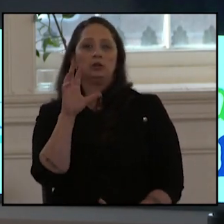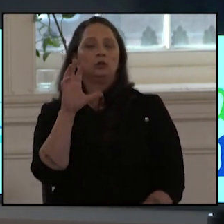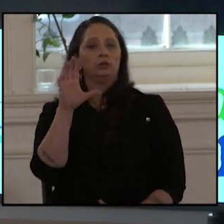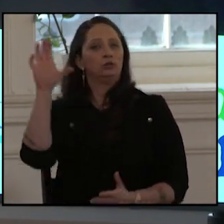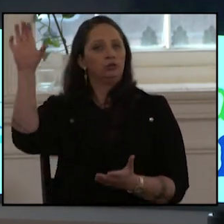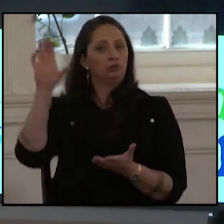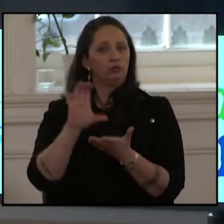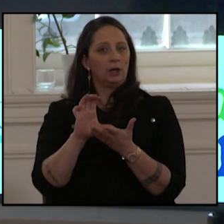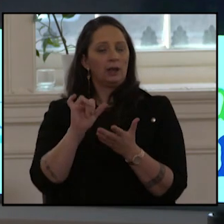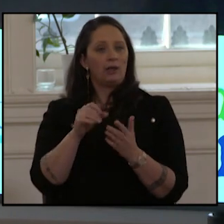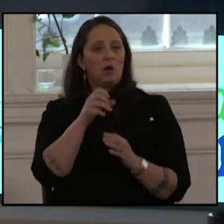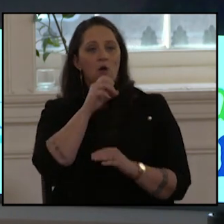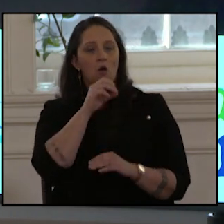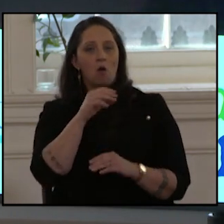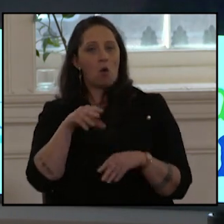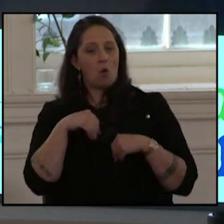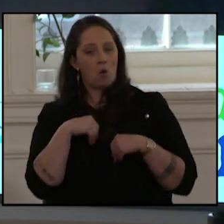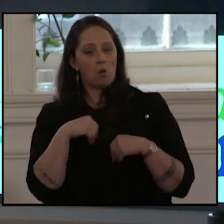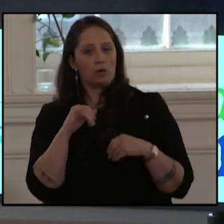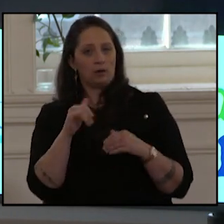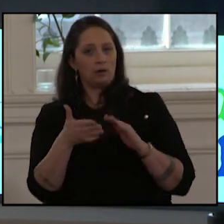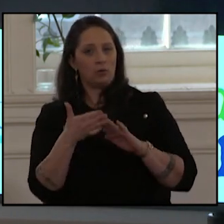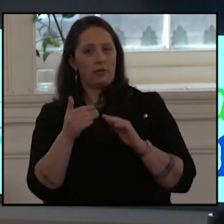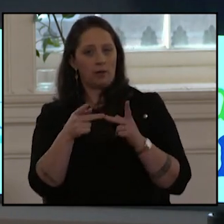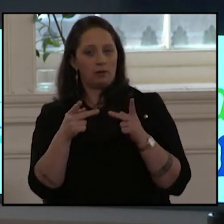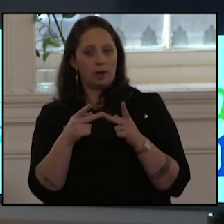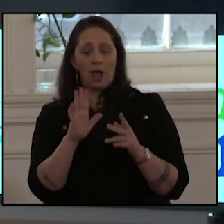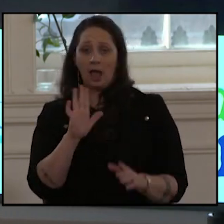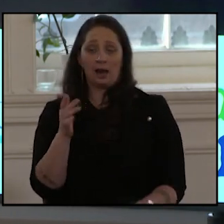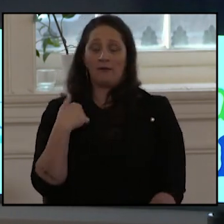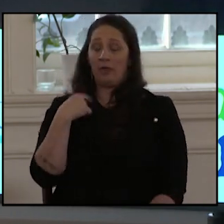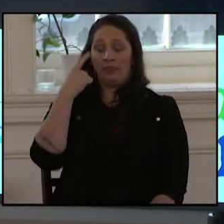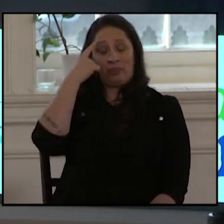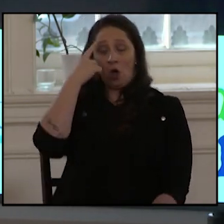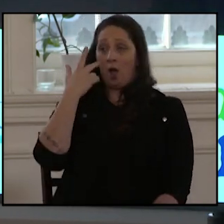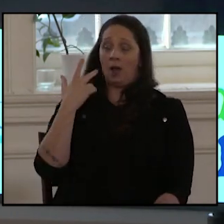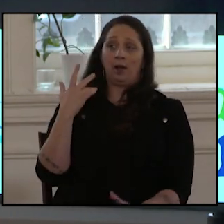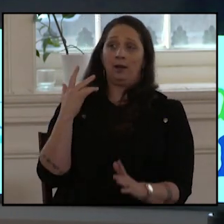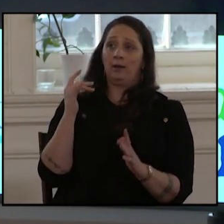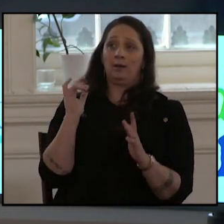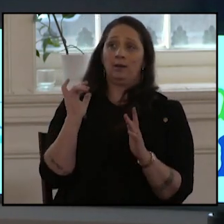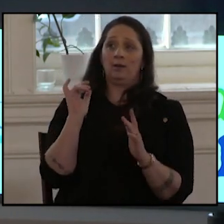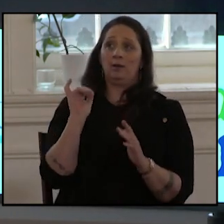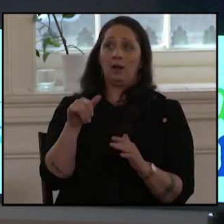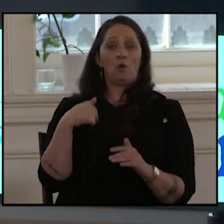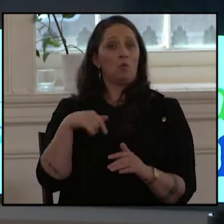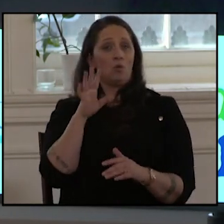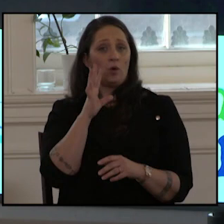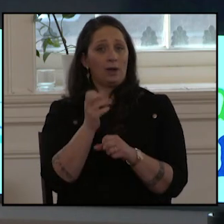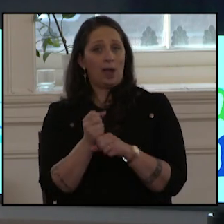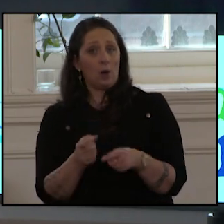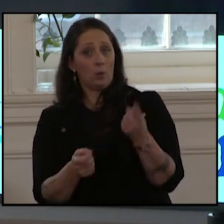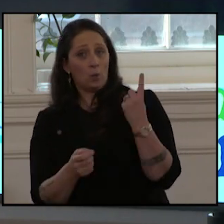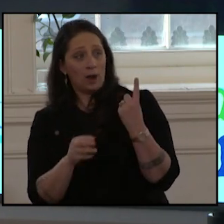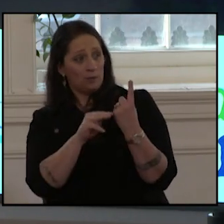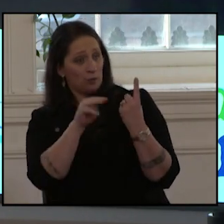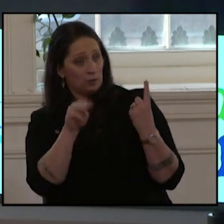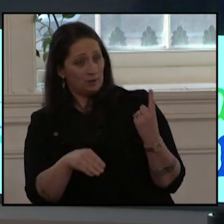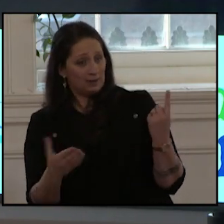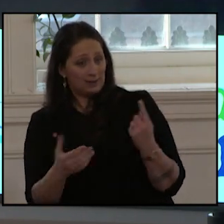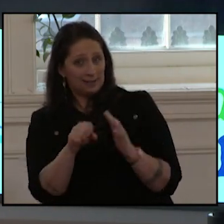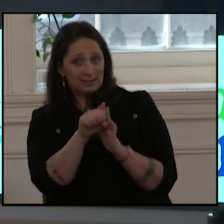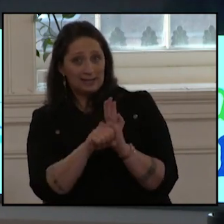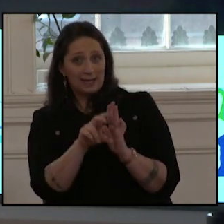the property, and I never thought in the wildest imagination that we get one museum here in the